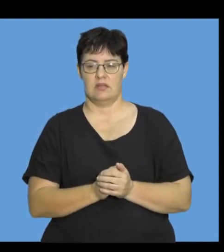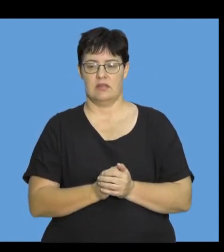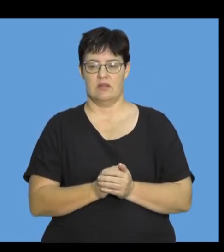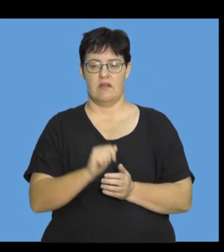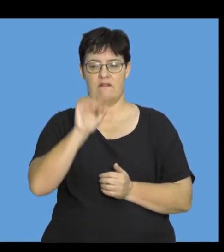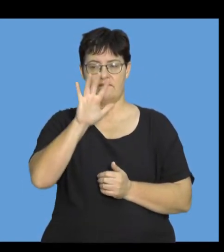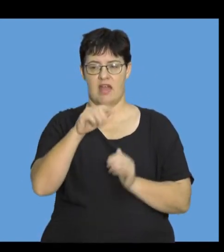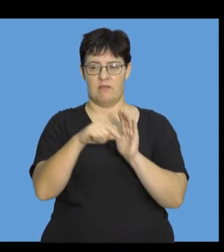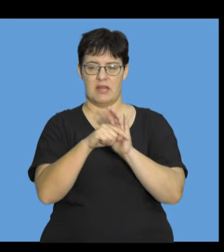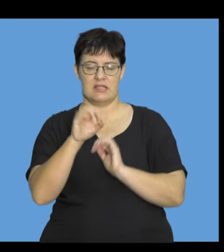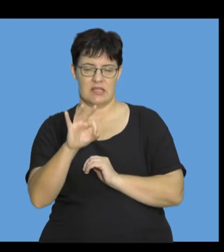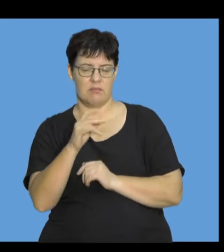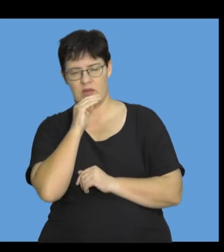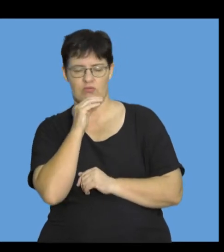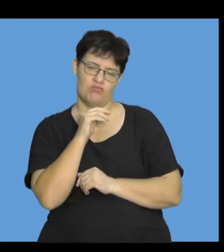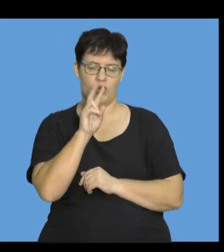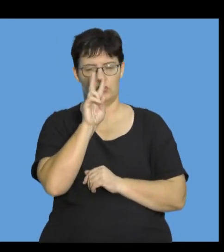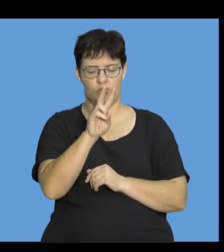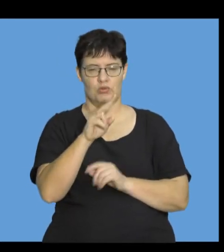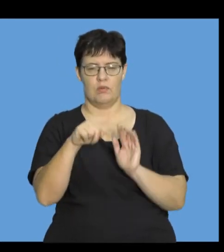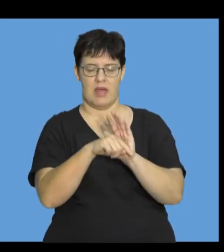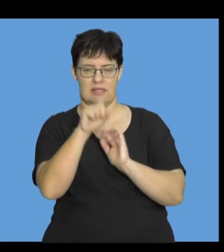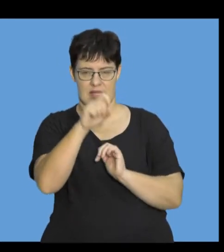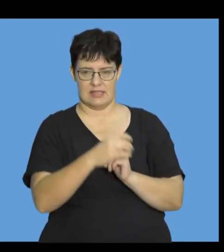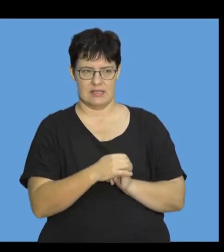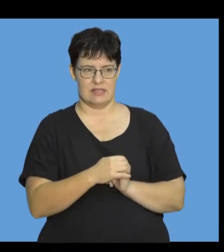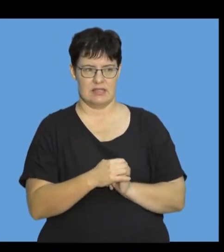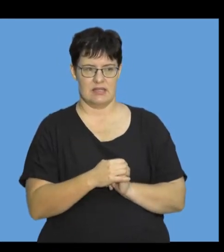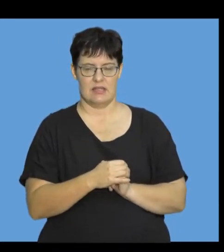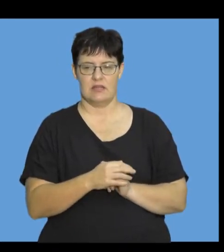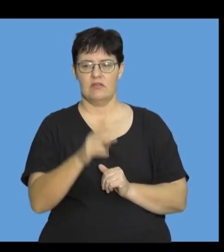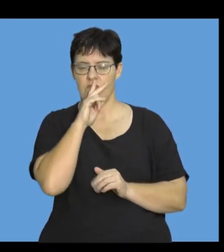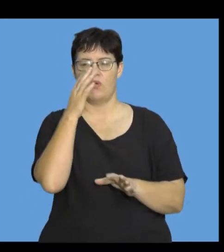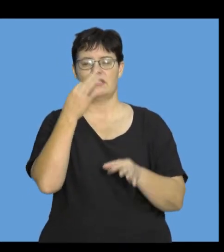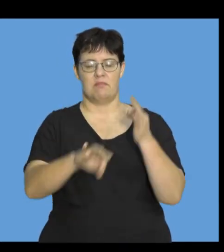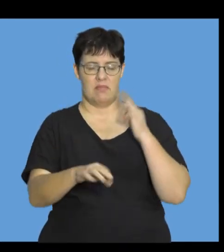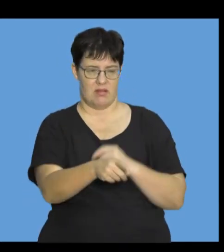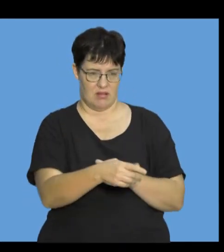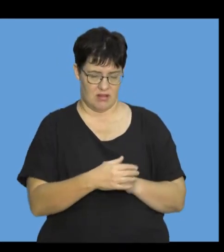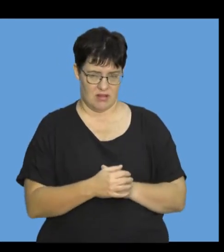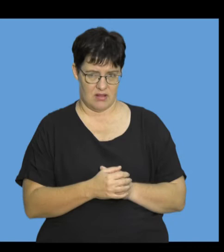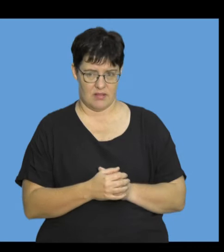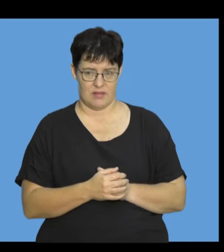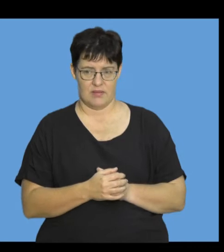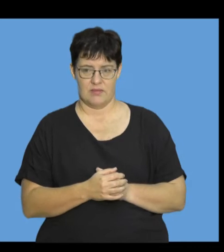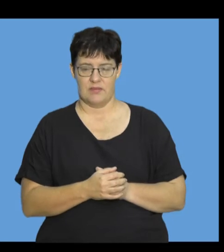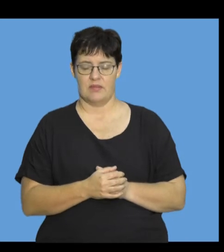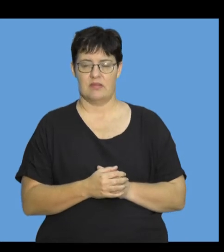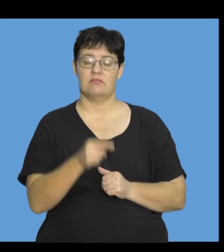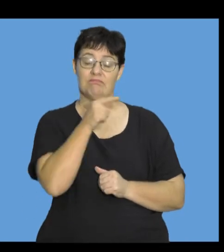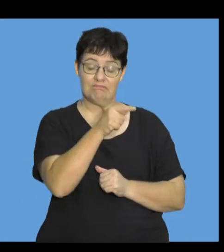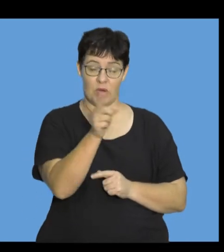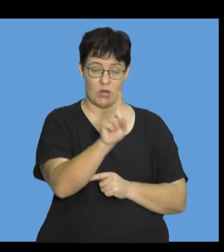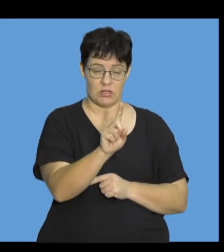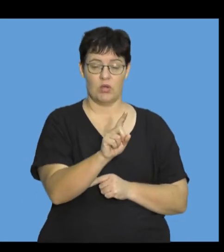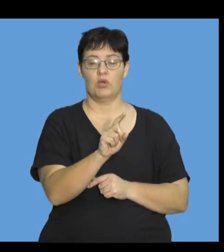the exponent of 5 minus 3 will be 2 minus x, and then you can then simplify this from